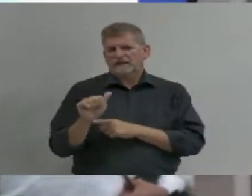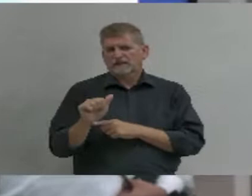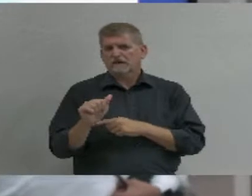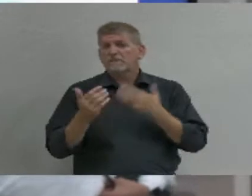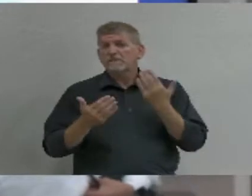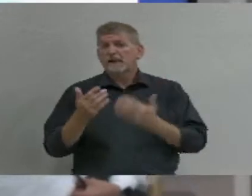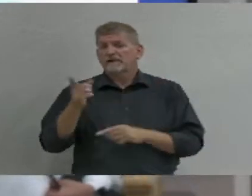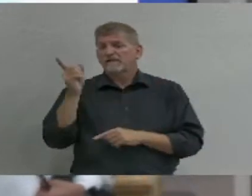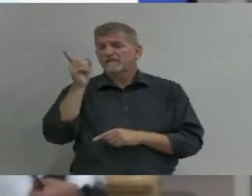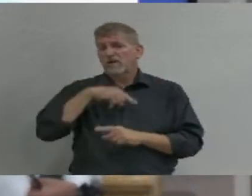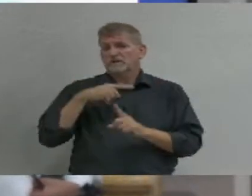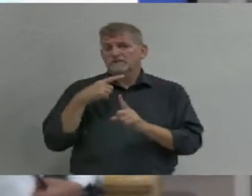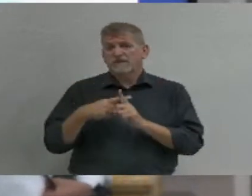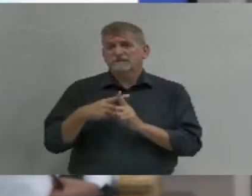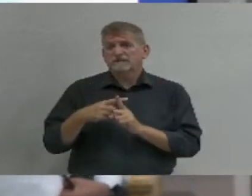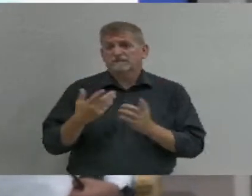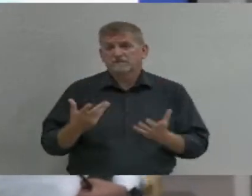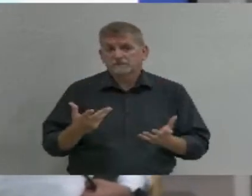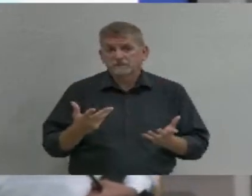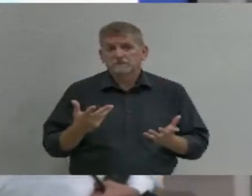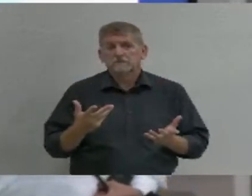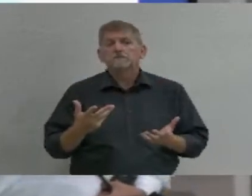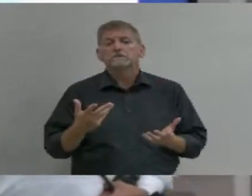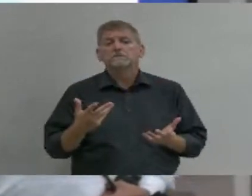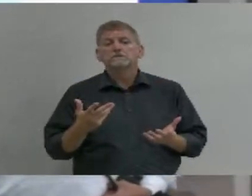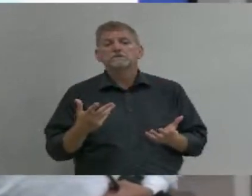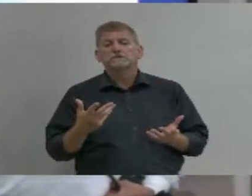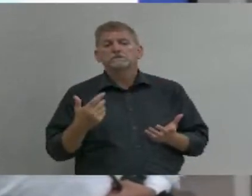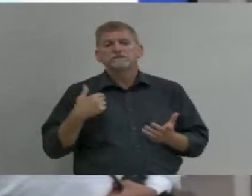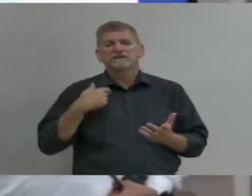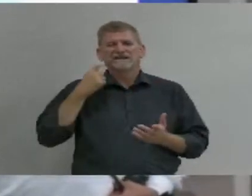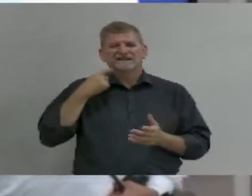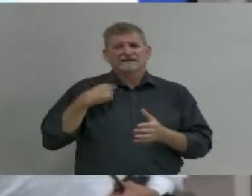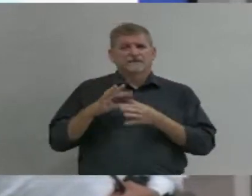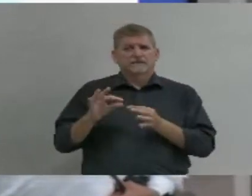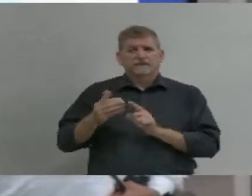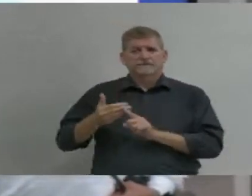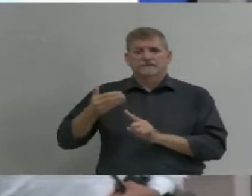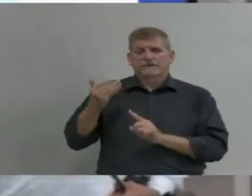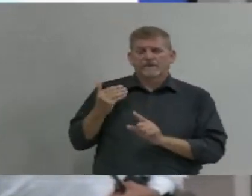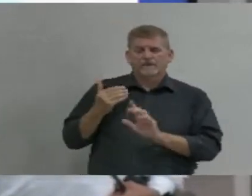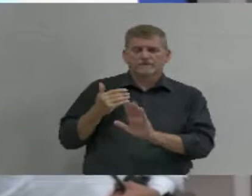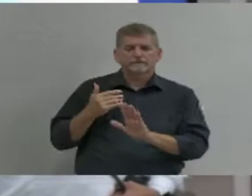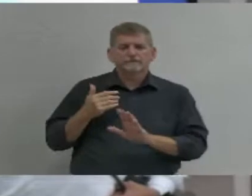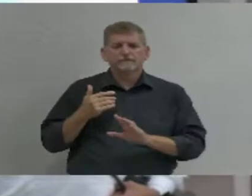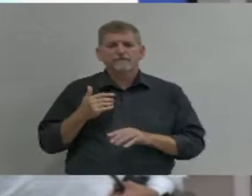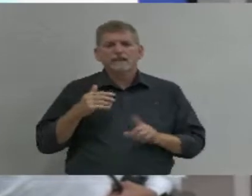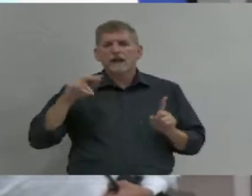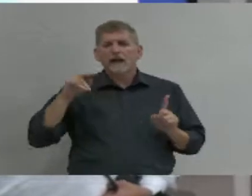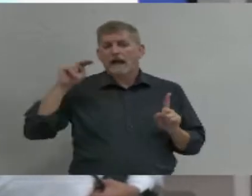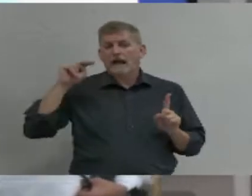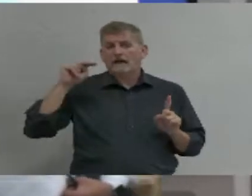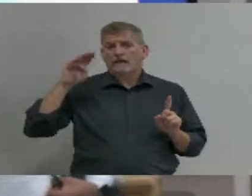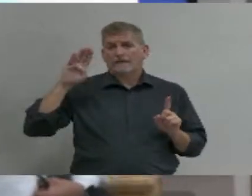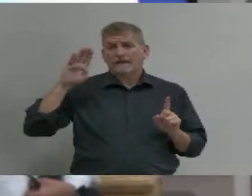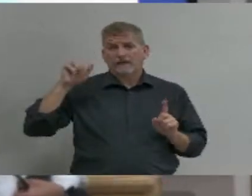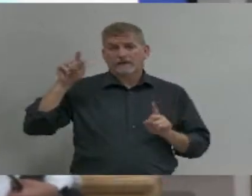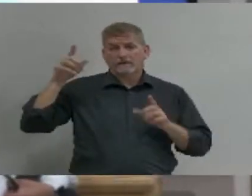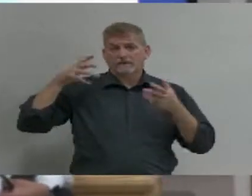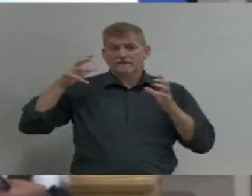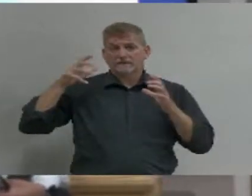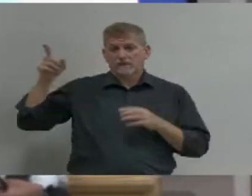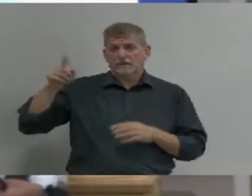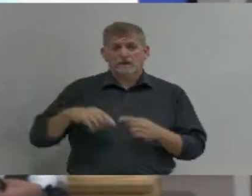the false positive paradox, like I explained before, base rate fallacy. So the NBA started it where if they had one athlete